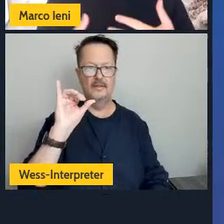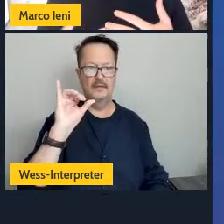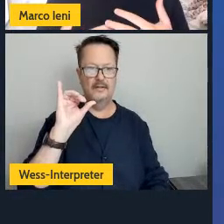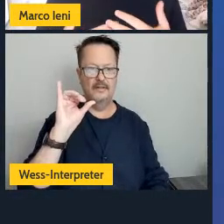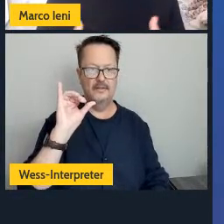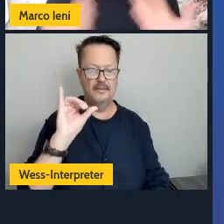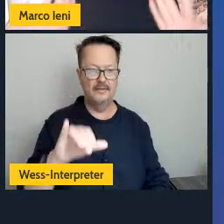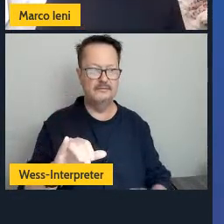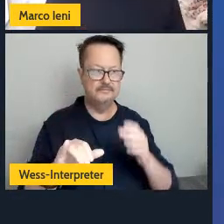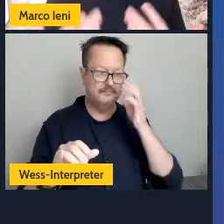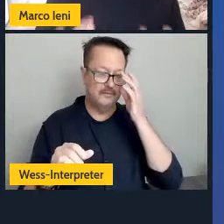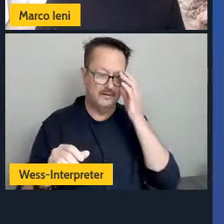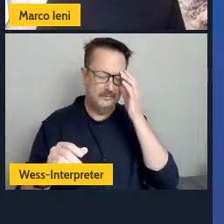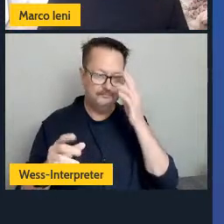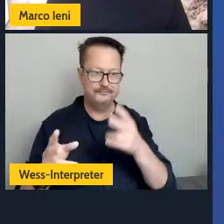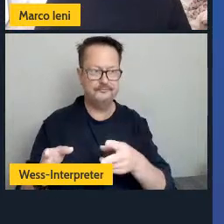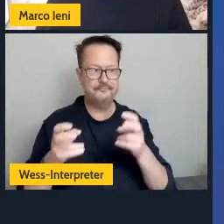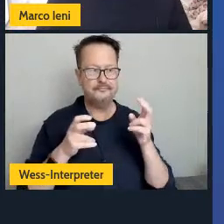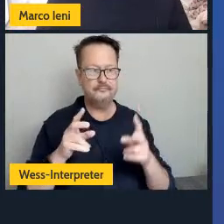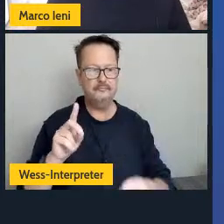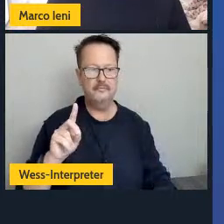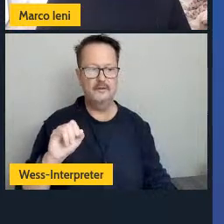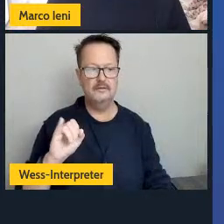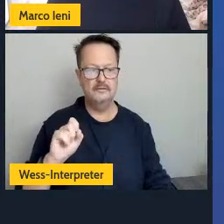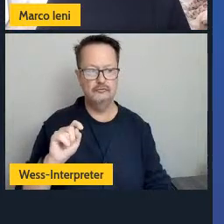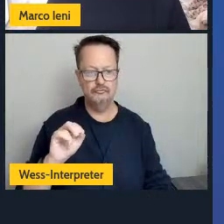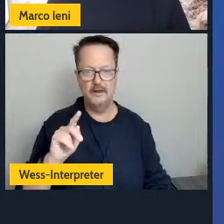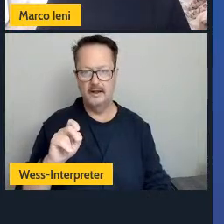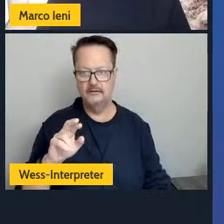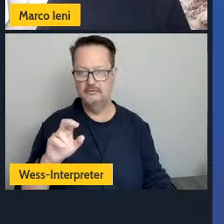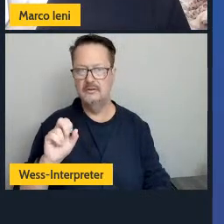struct can be filled by the developers.